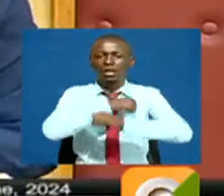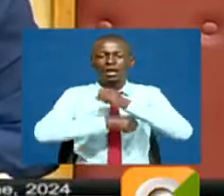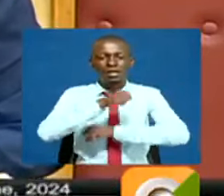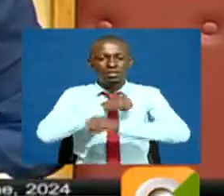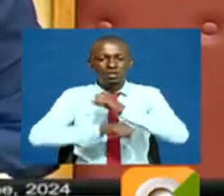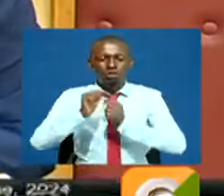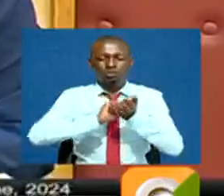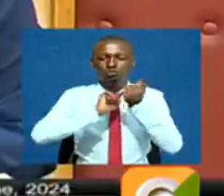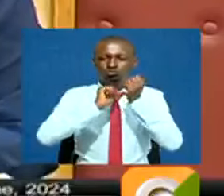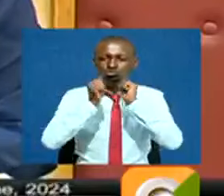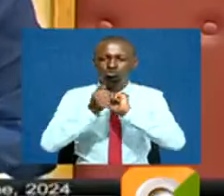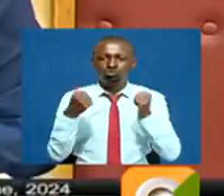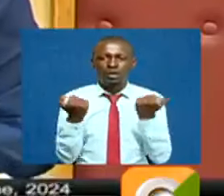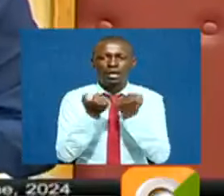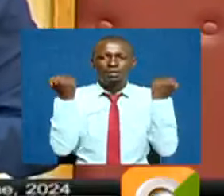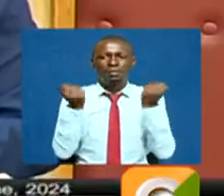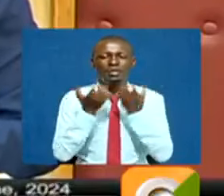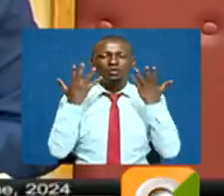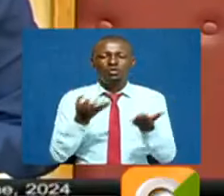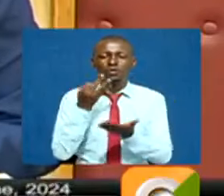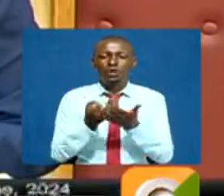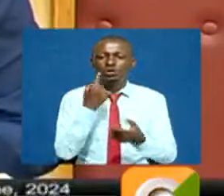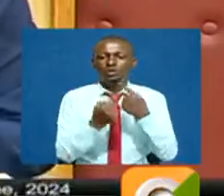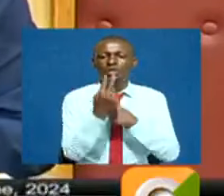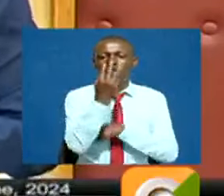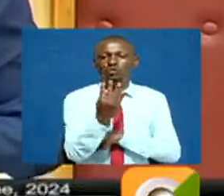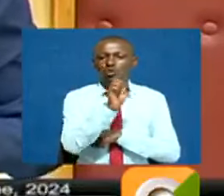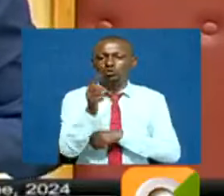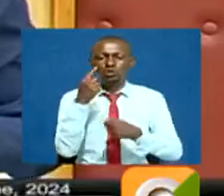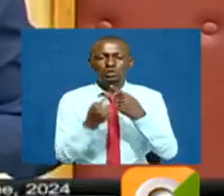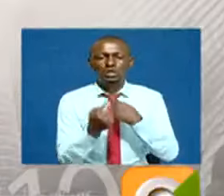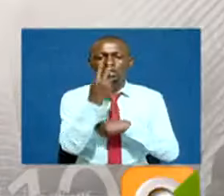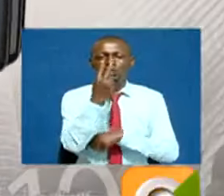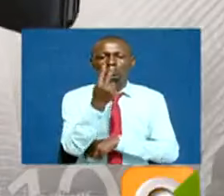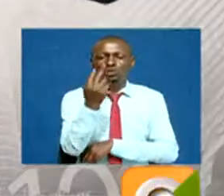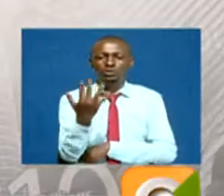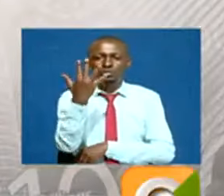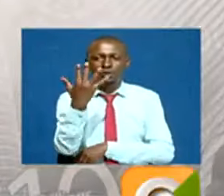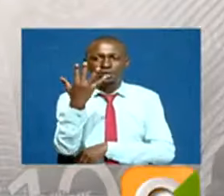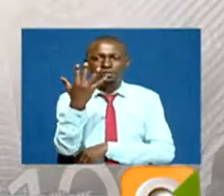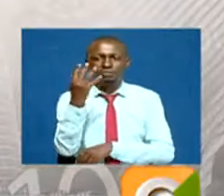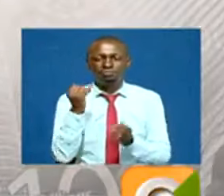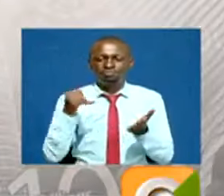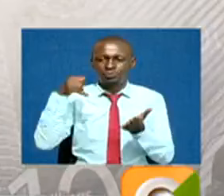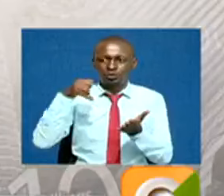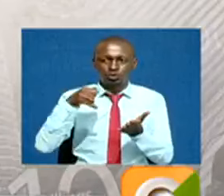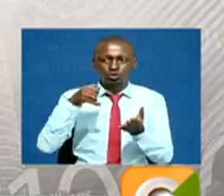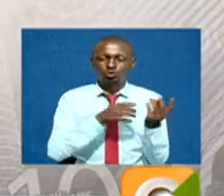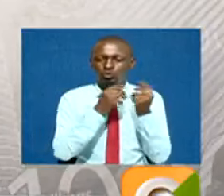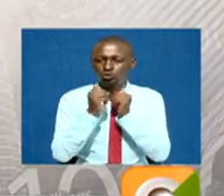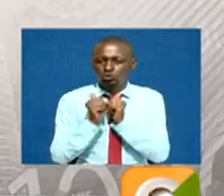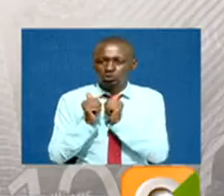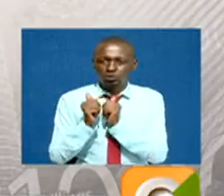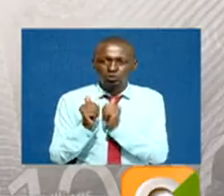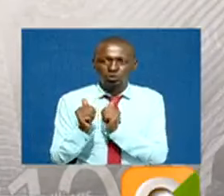and reforms have been outlined in the financial year 2024-2025. These include tackling of a